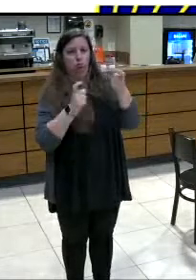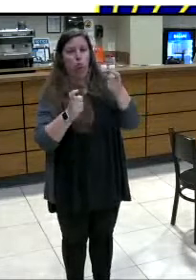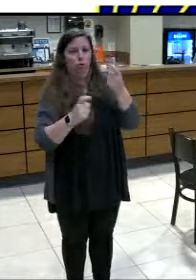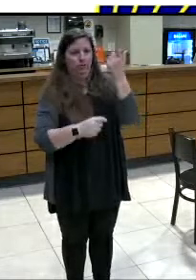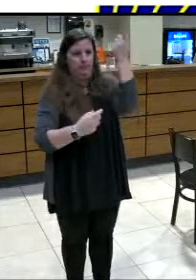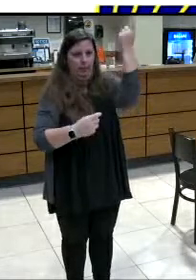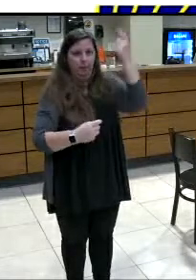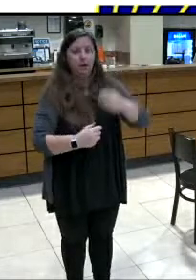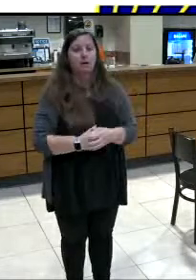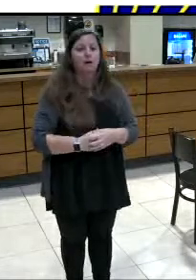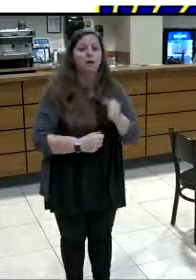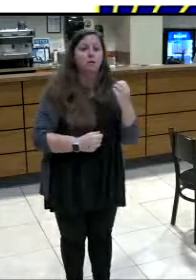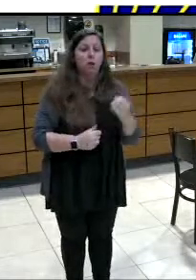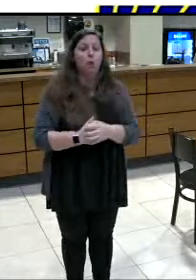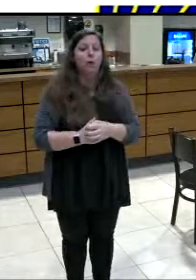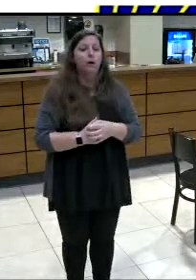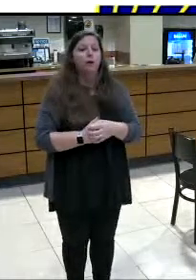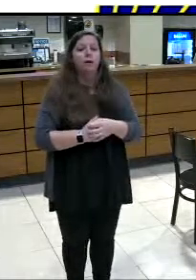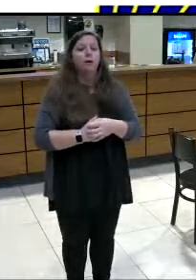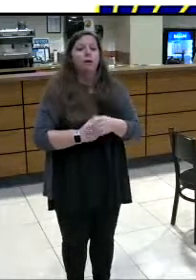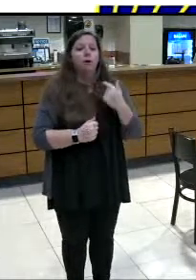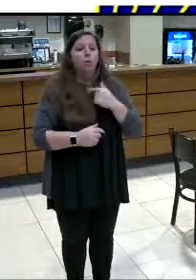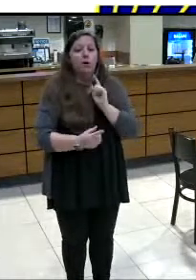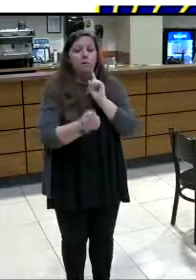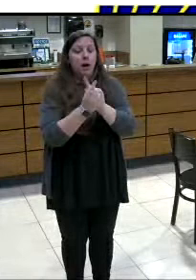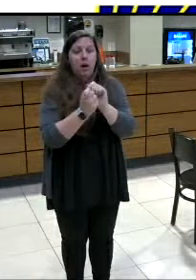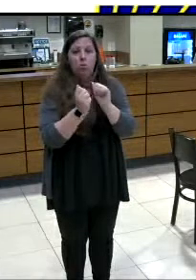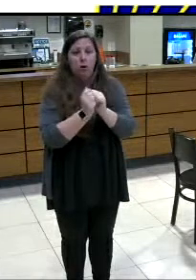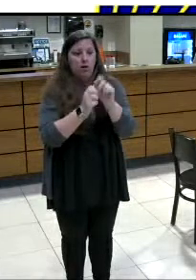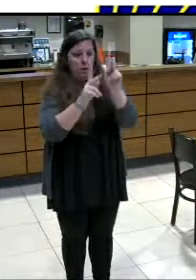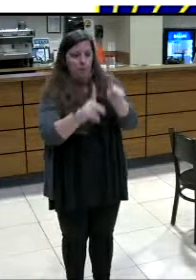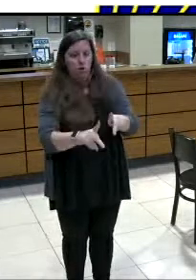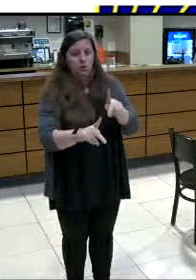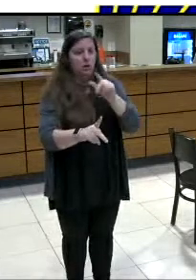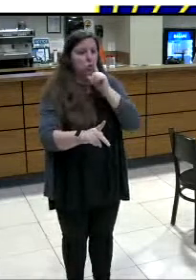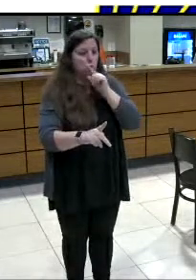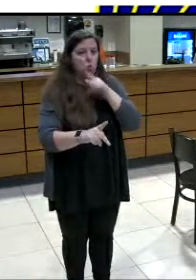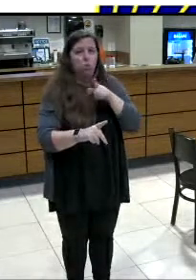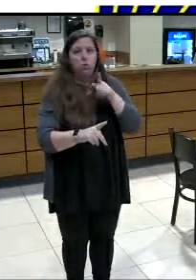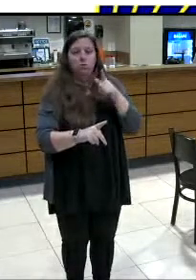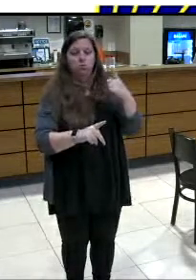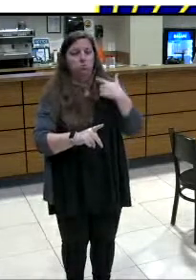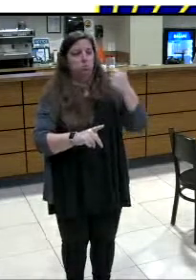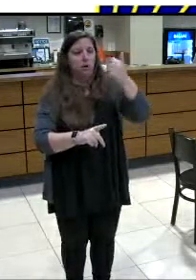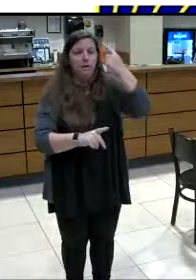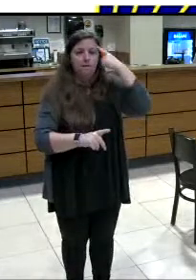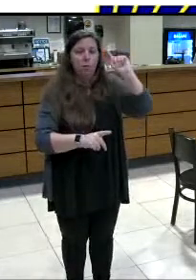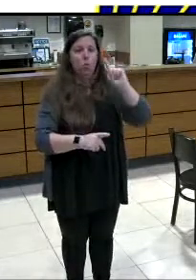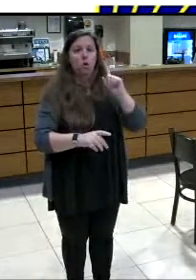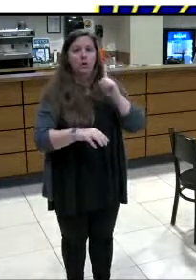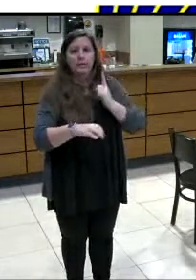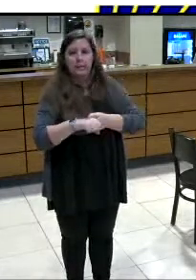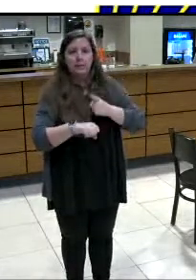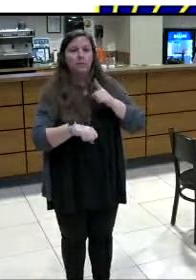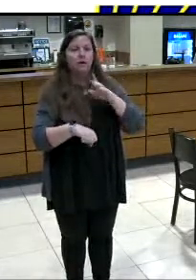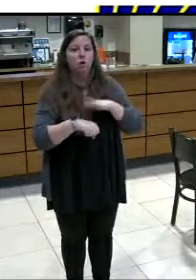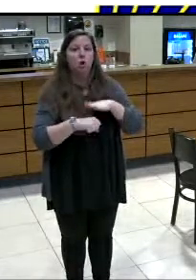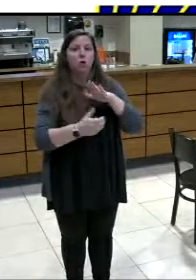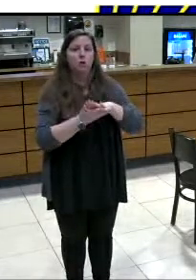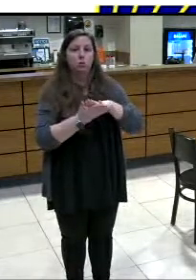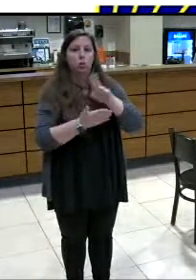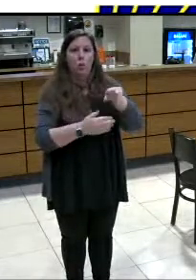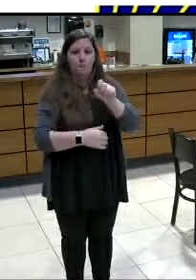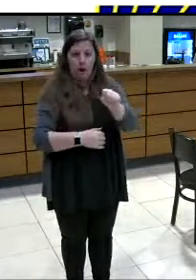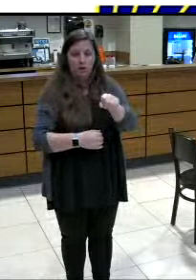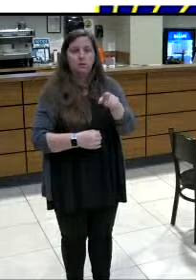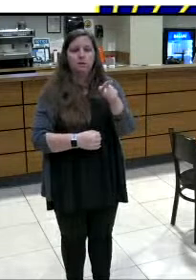to discipline on the school bus. And so Dr. Watley was able to be present to talk to